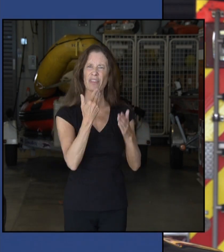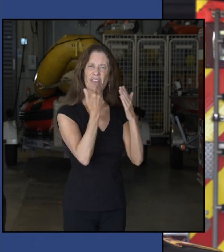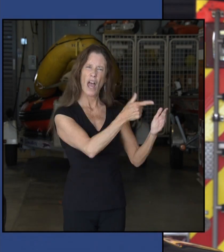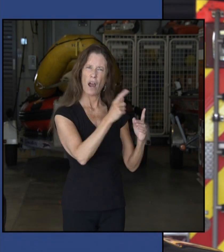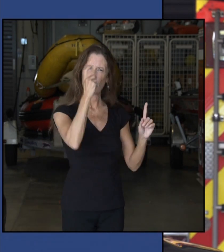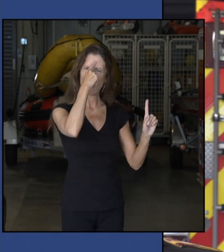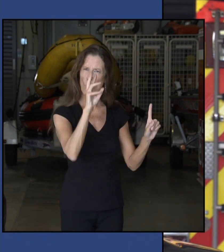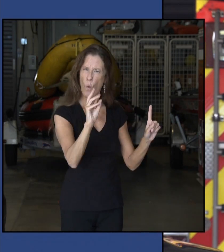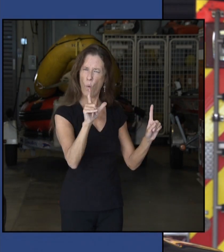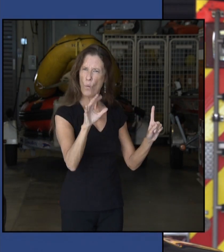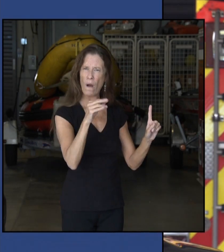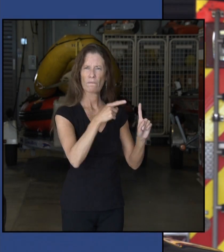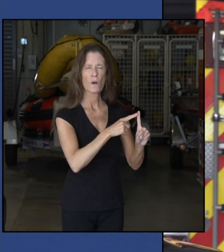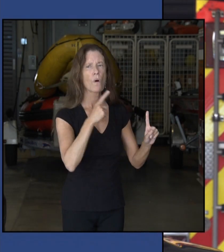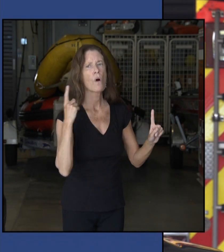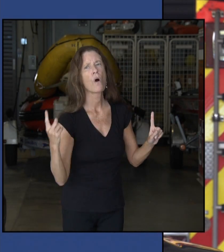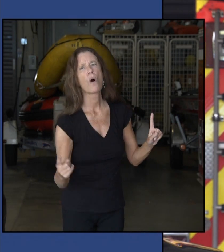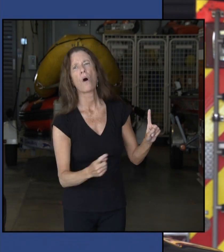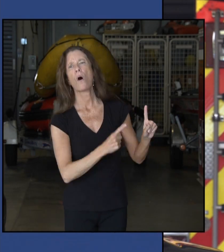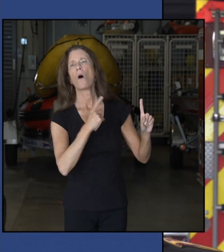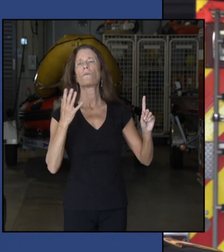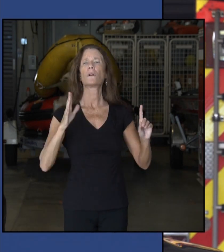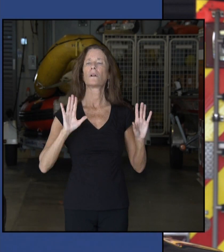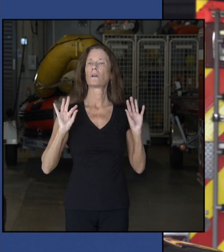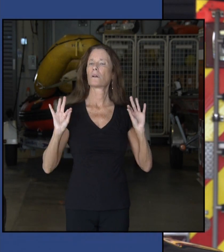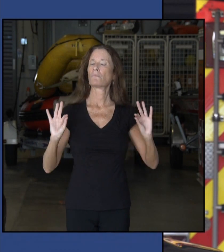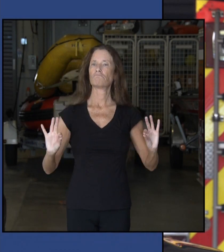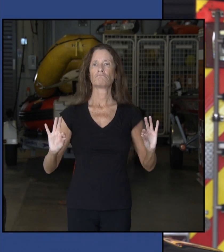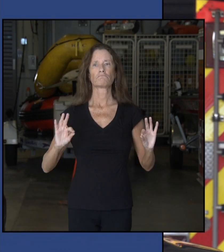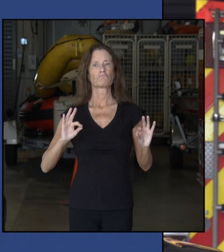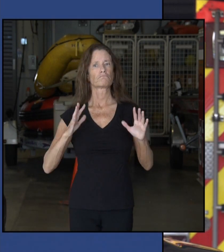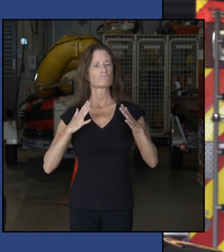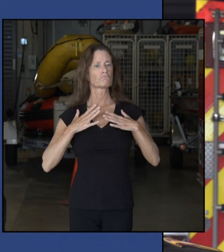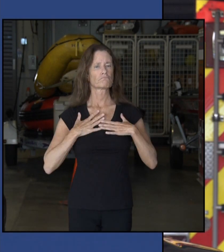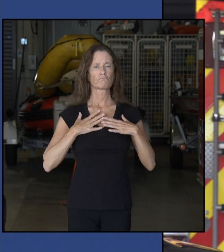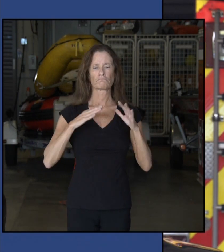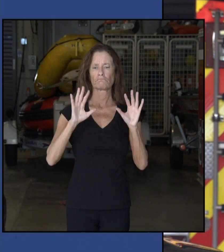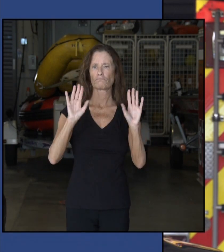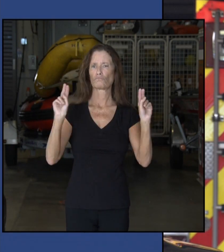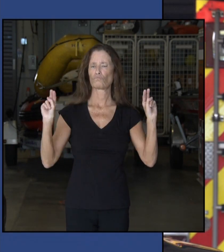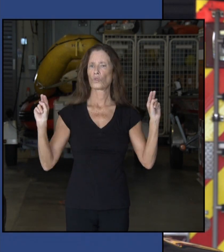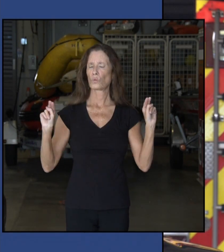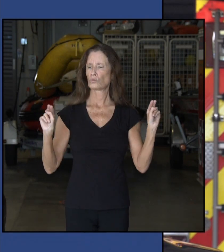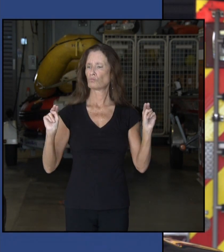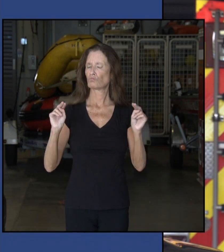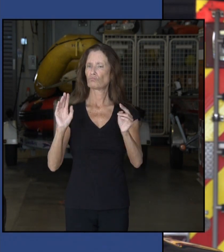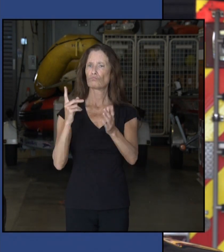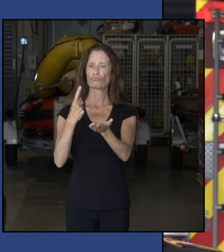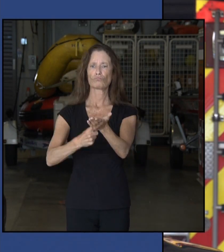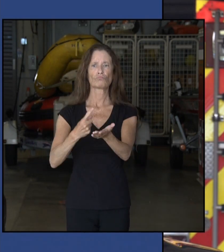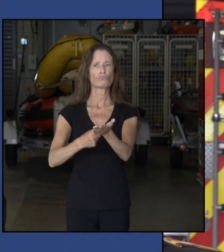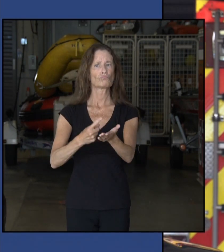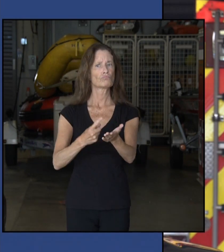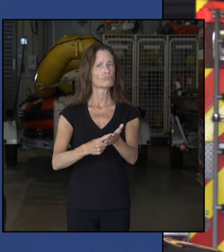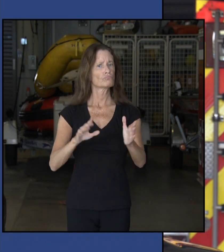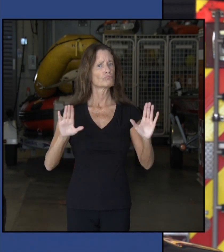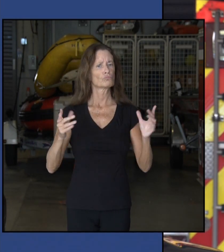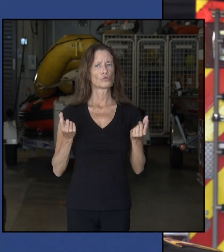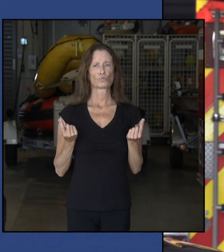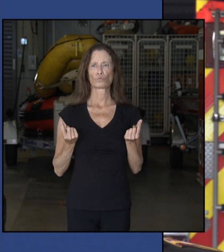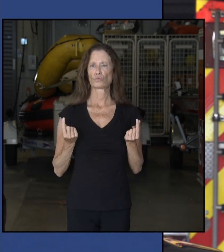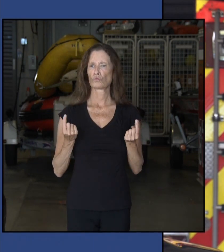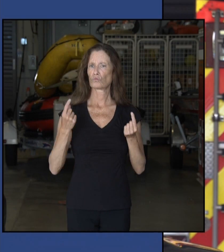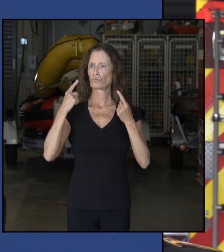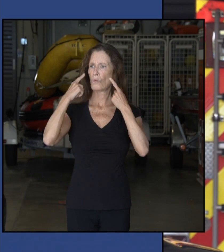always civil-mannered discourse, as what our country needs more of right now is civility. I believe in every